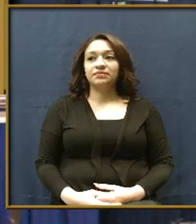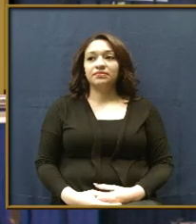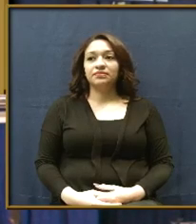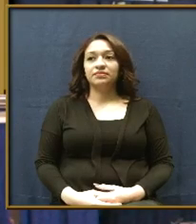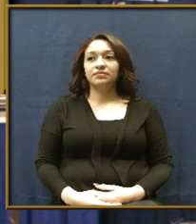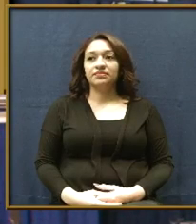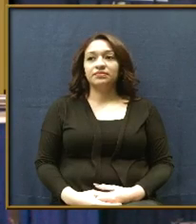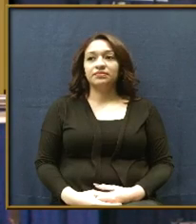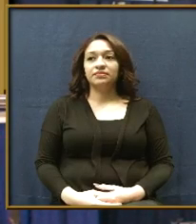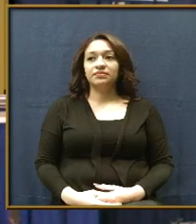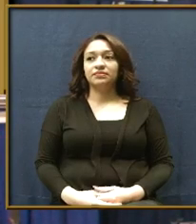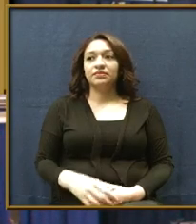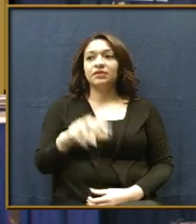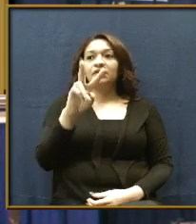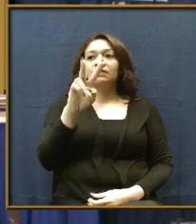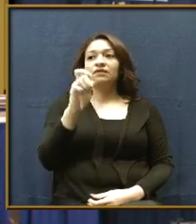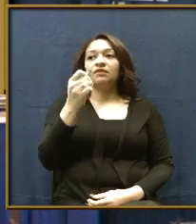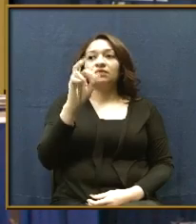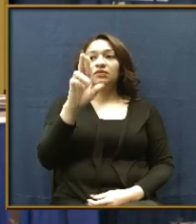Veronica.